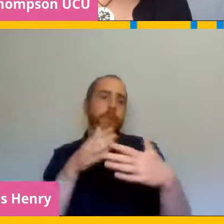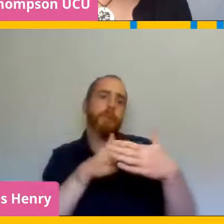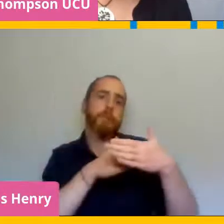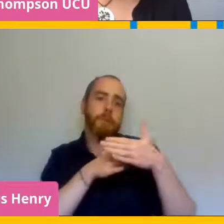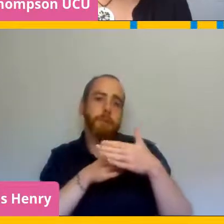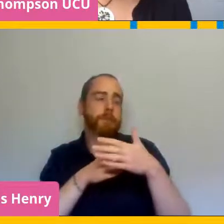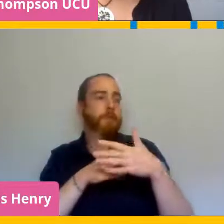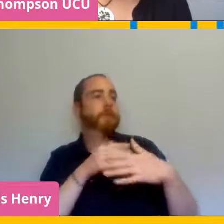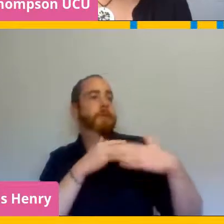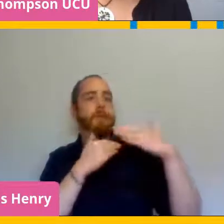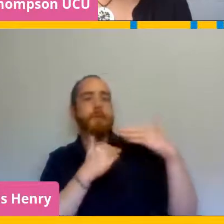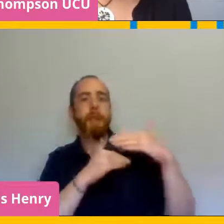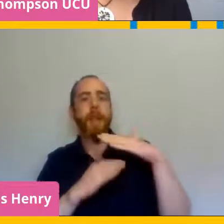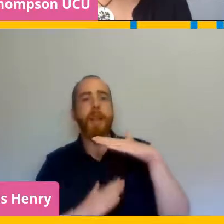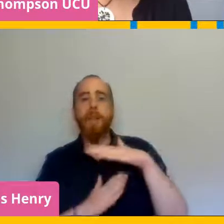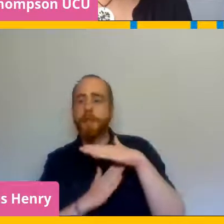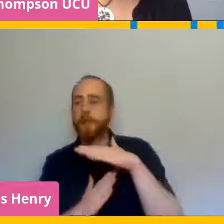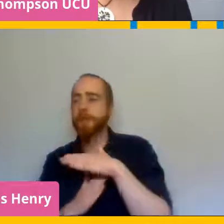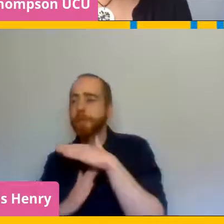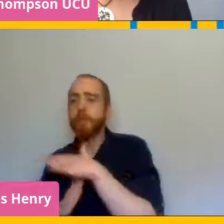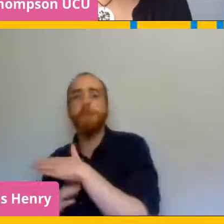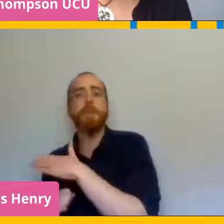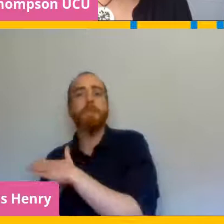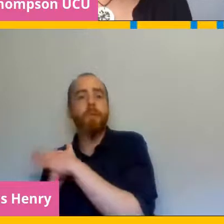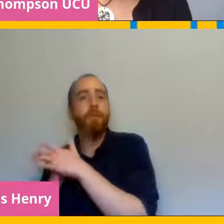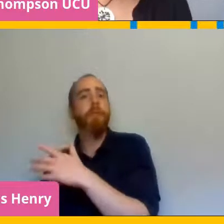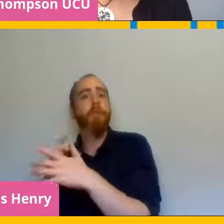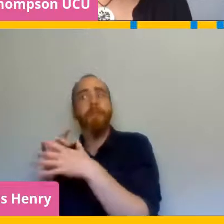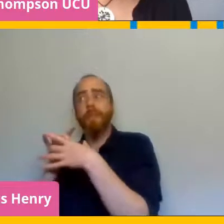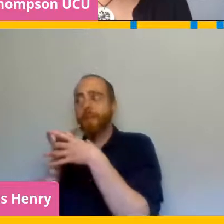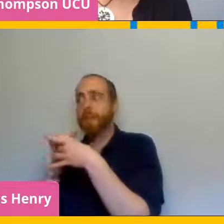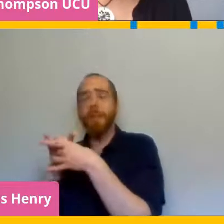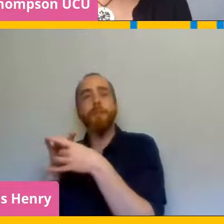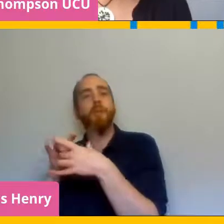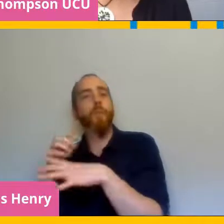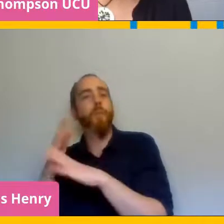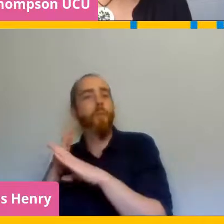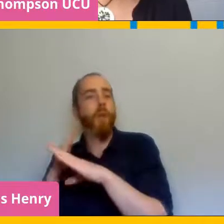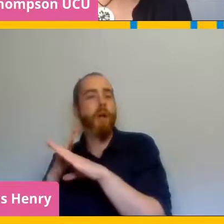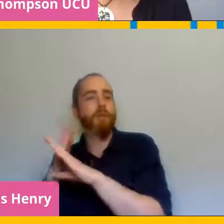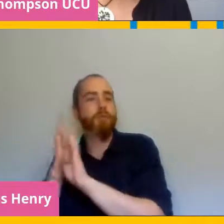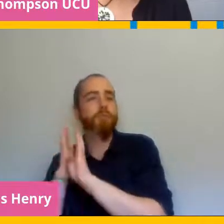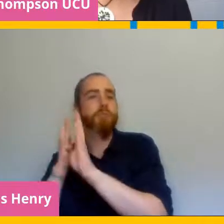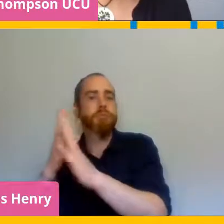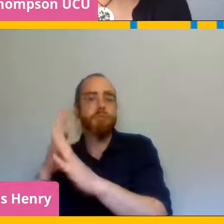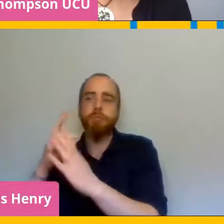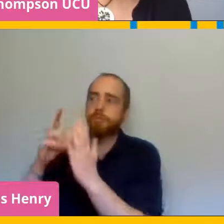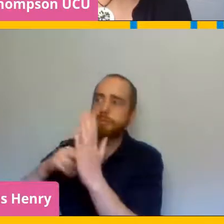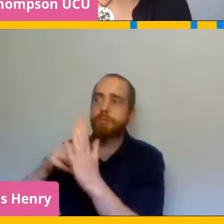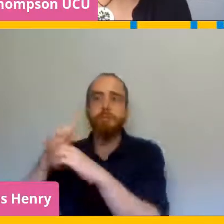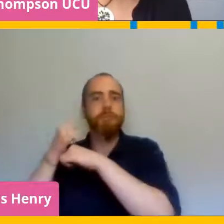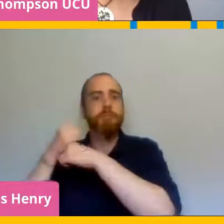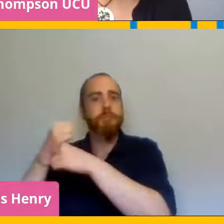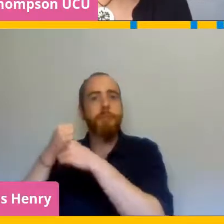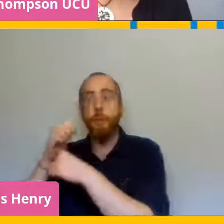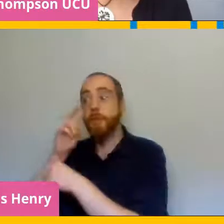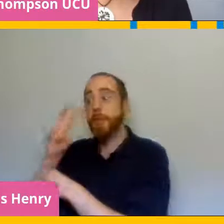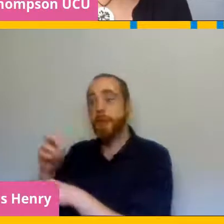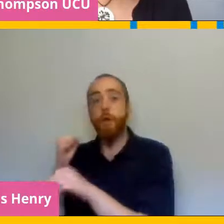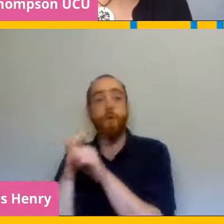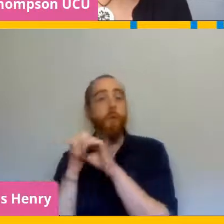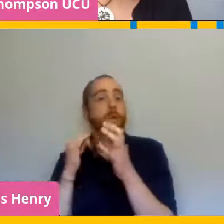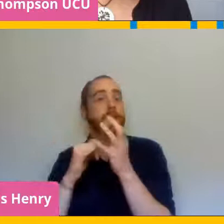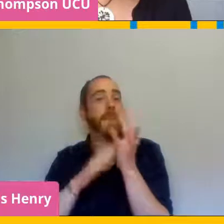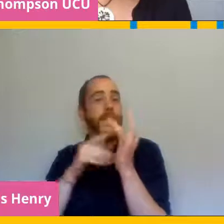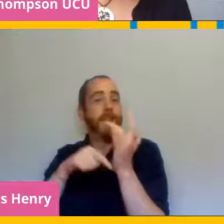of endorsement of unofficial action, but clearly the action on the ground at Goldsmiths shows both the extent of the crisis and the